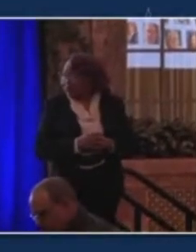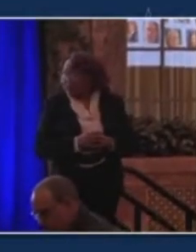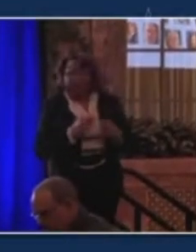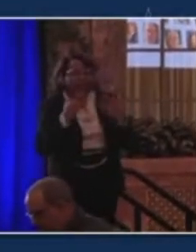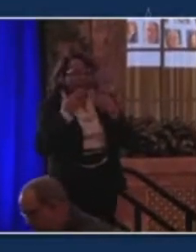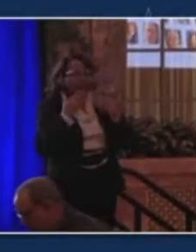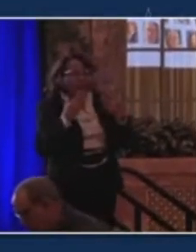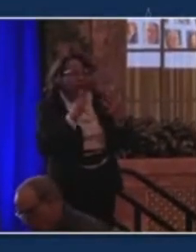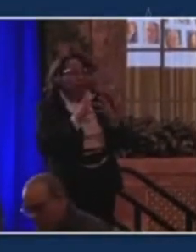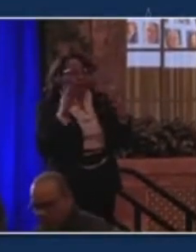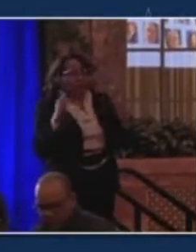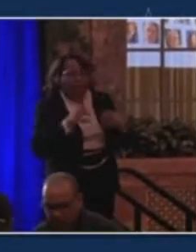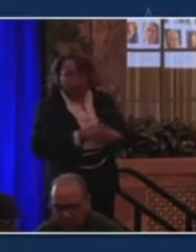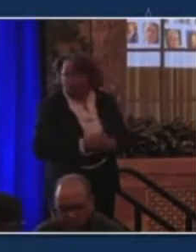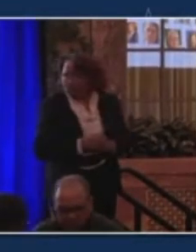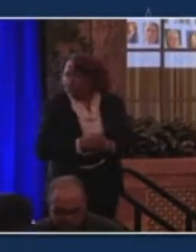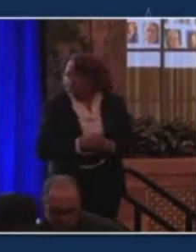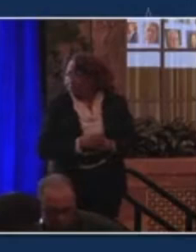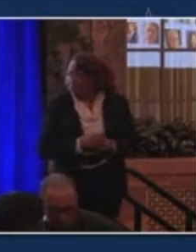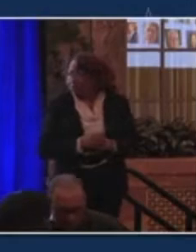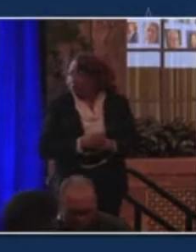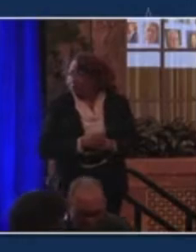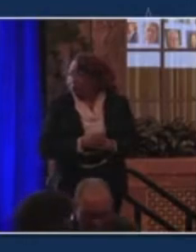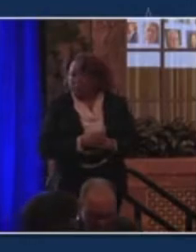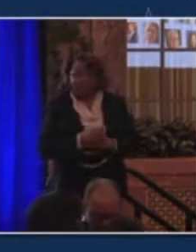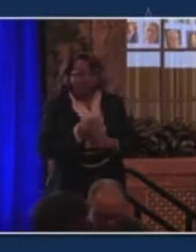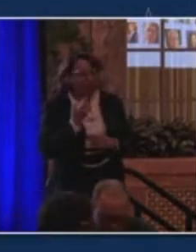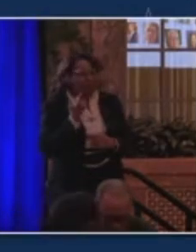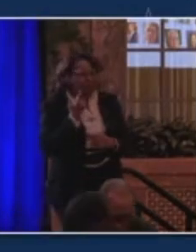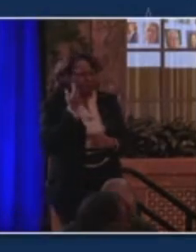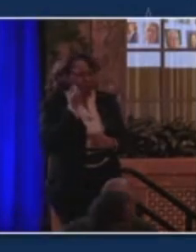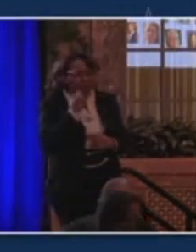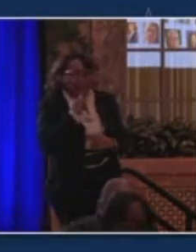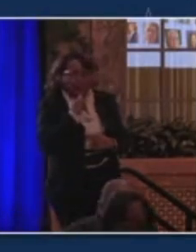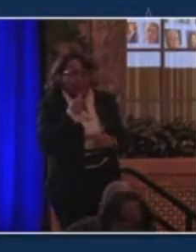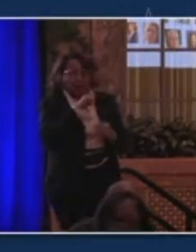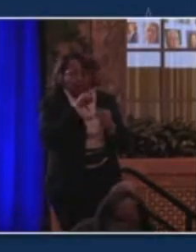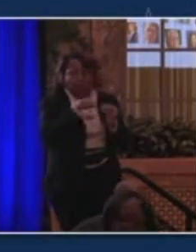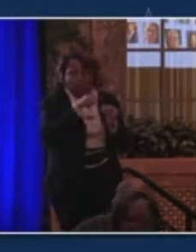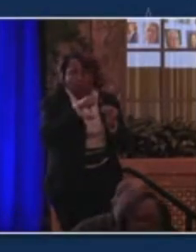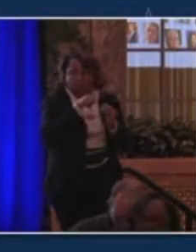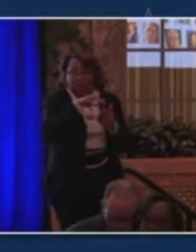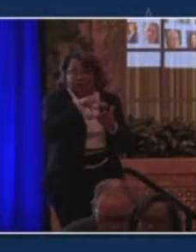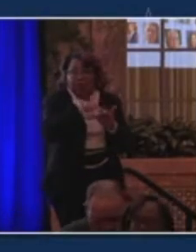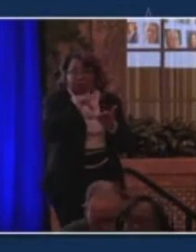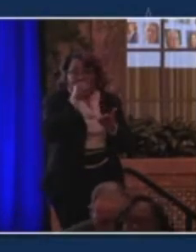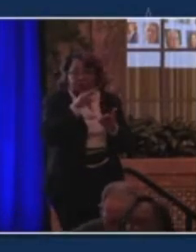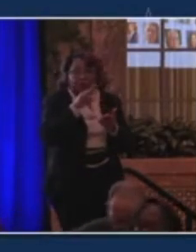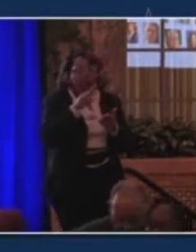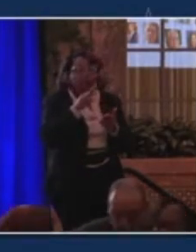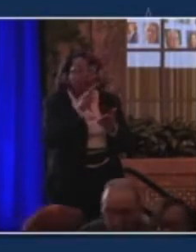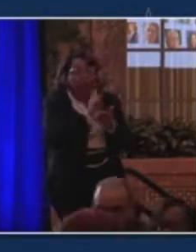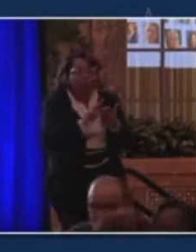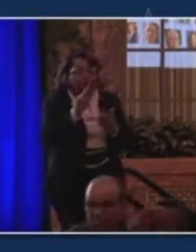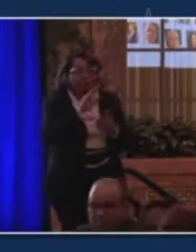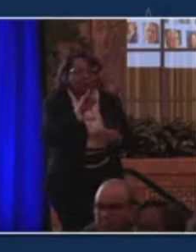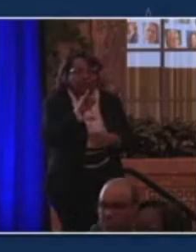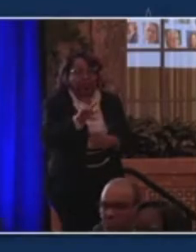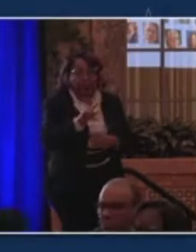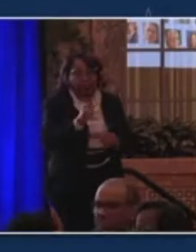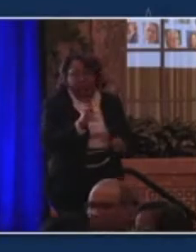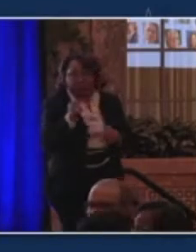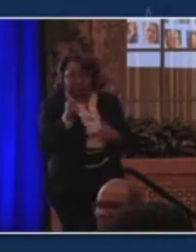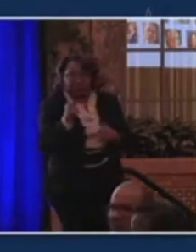Thank you so much. I was just saying that when I was a student at the University of Illinois at Urbana-Champaign, Mayor